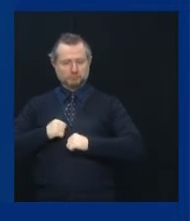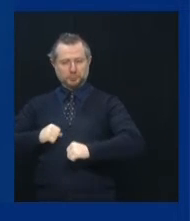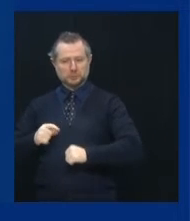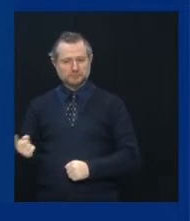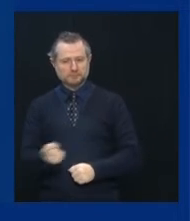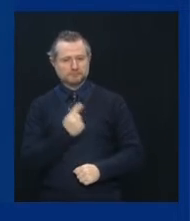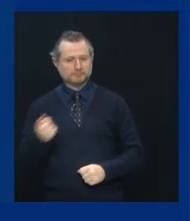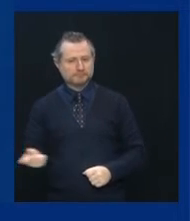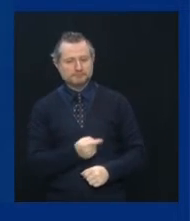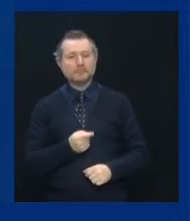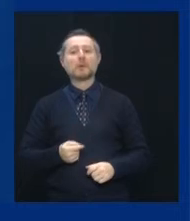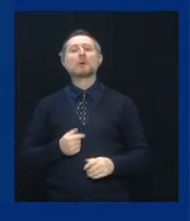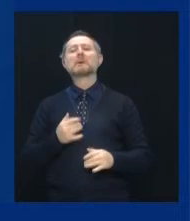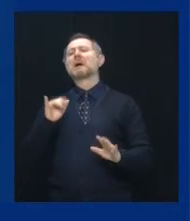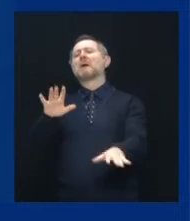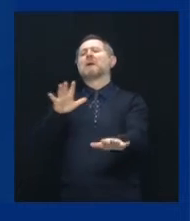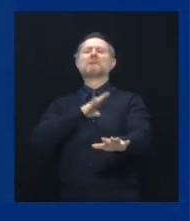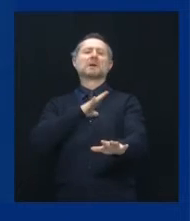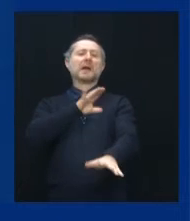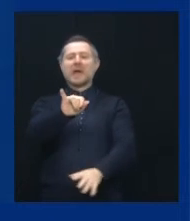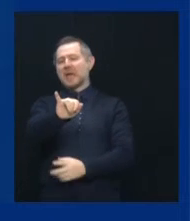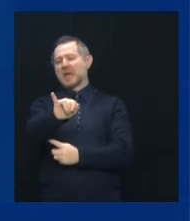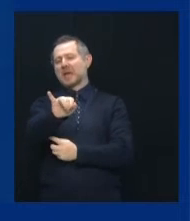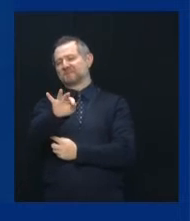the hospital staff gets sick,